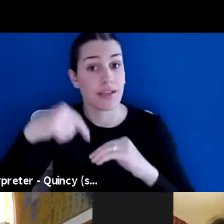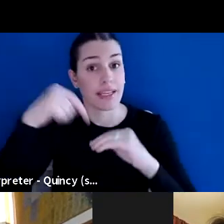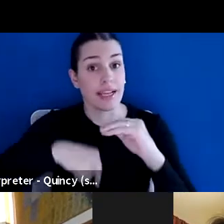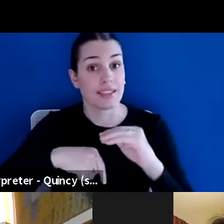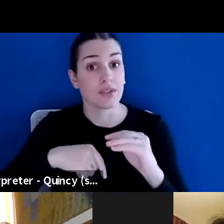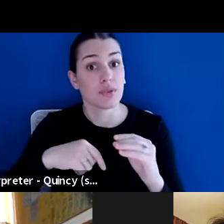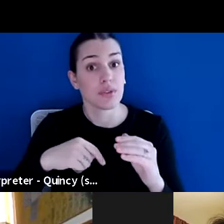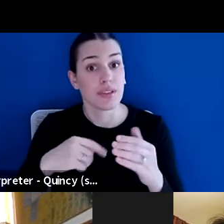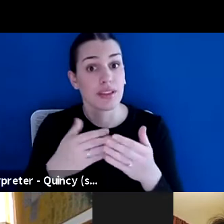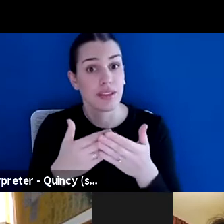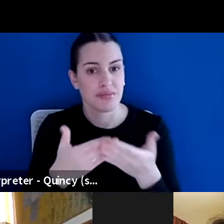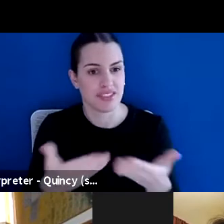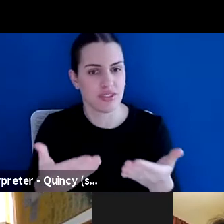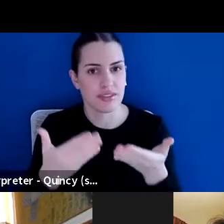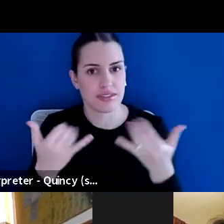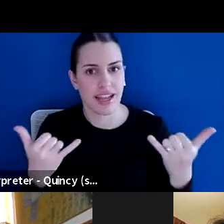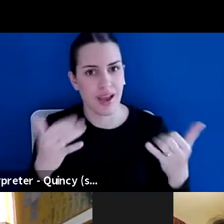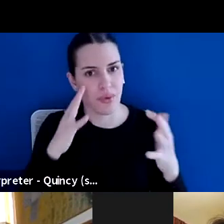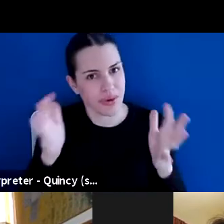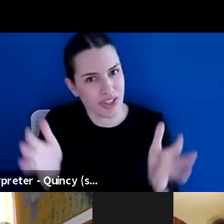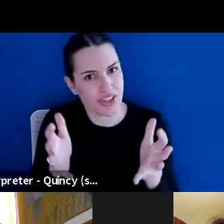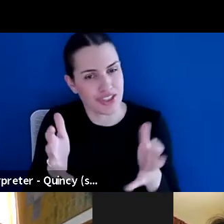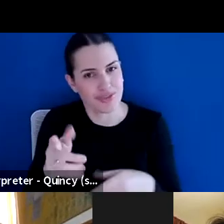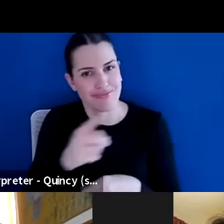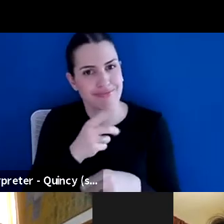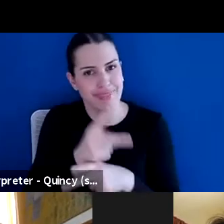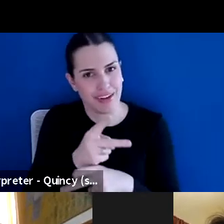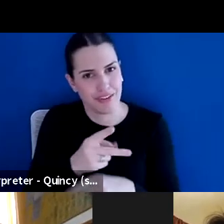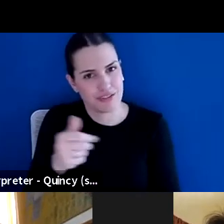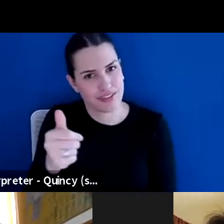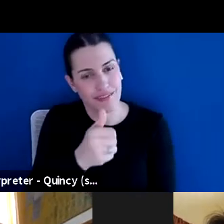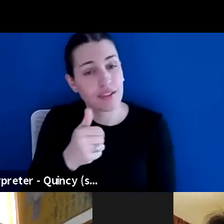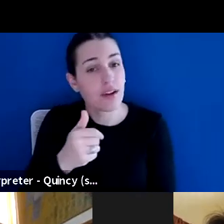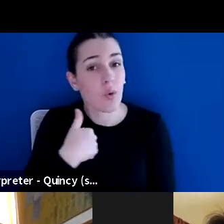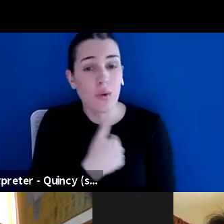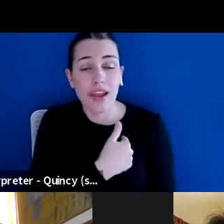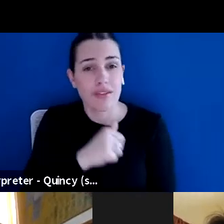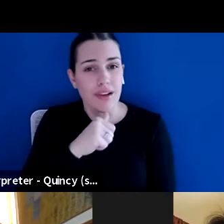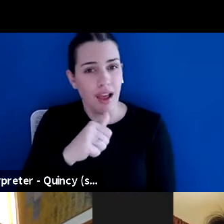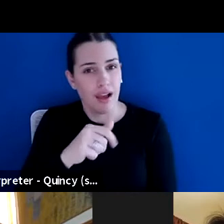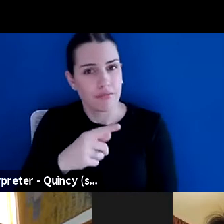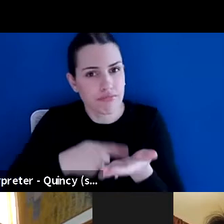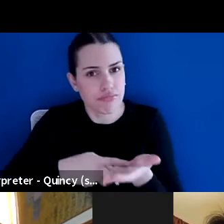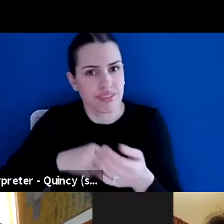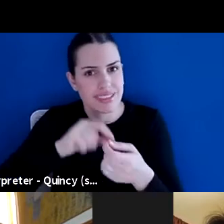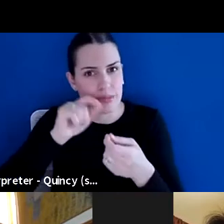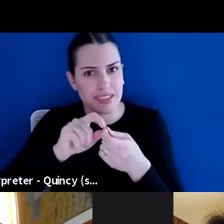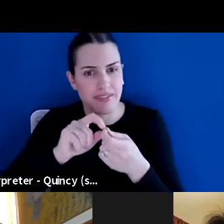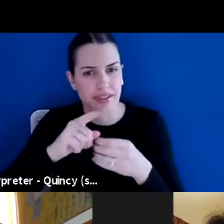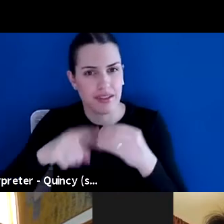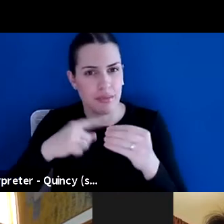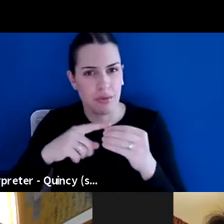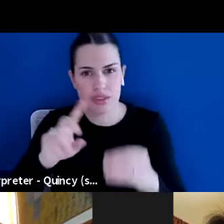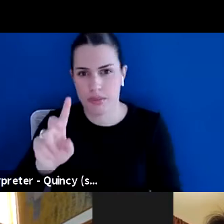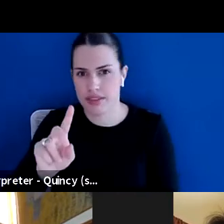to offer up an encouragement to take care of yourselves. We're not going to be talking specifically about